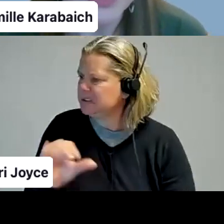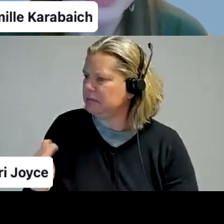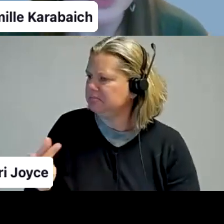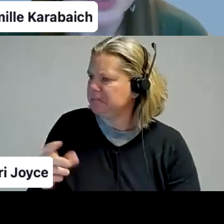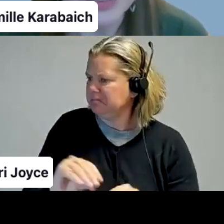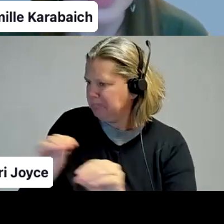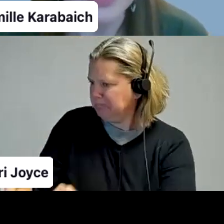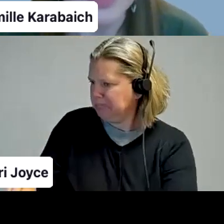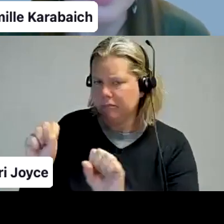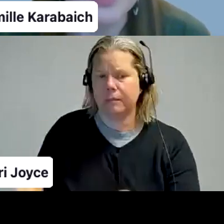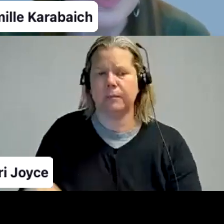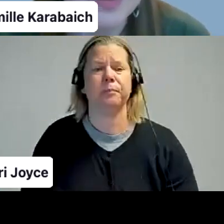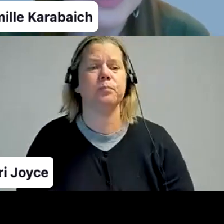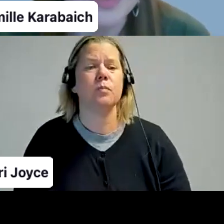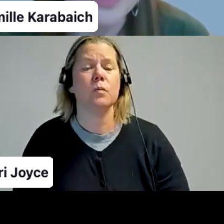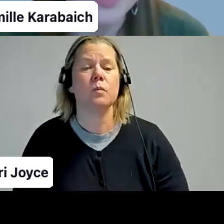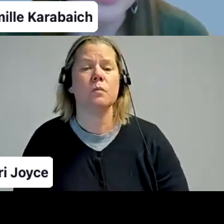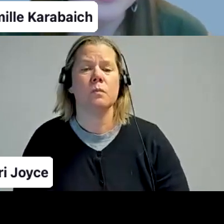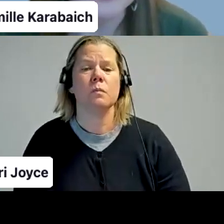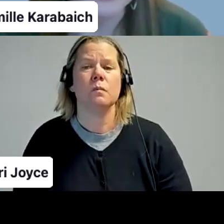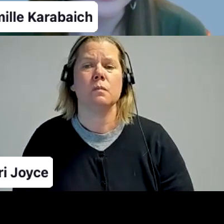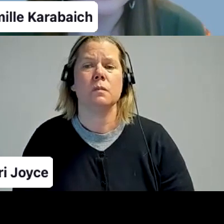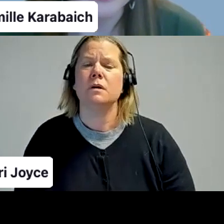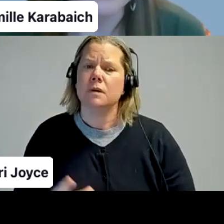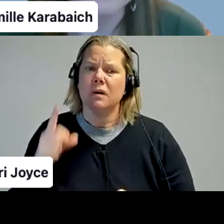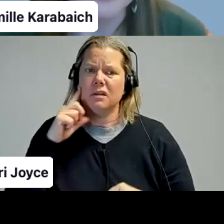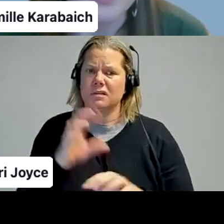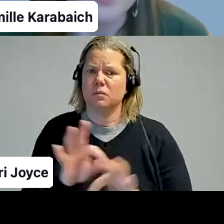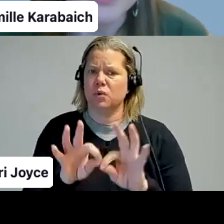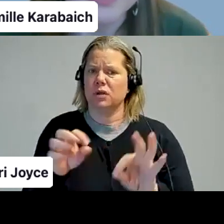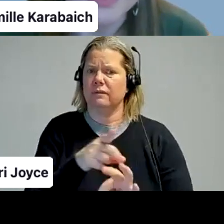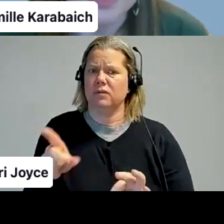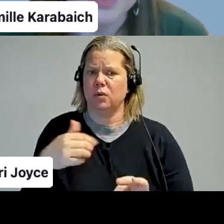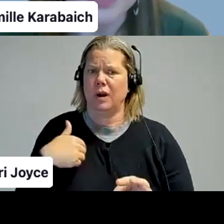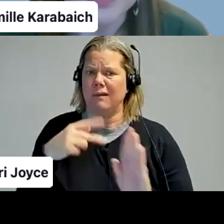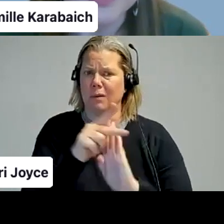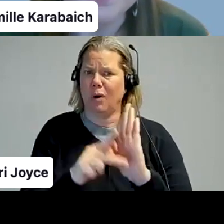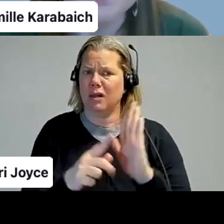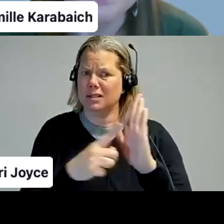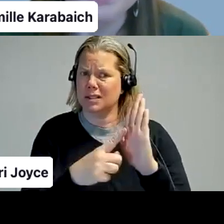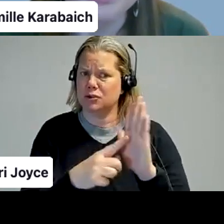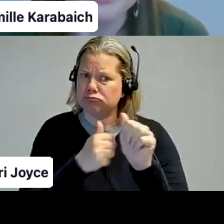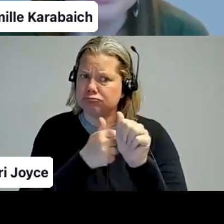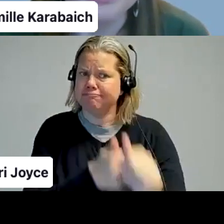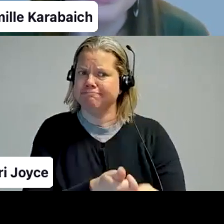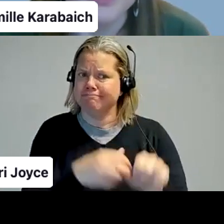an emotional support animal, but we recommend having a policy so that you can be consistent about this.